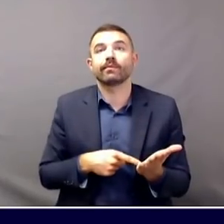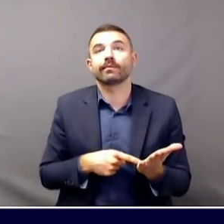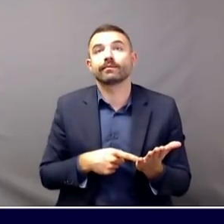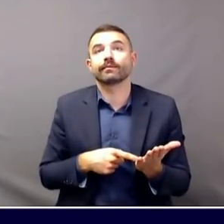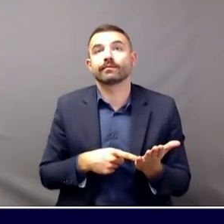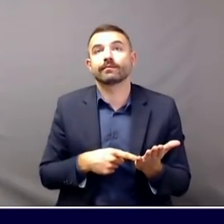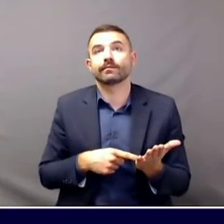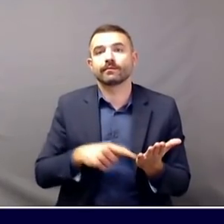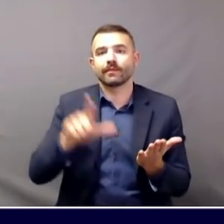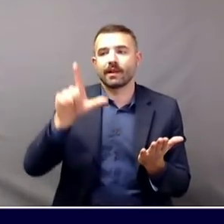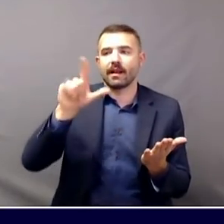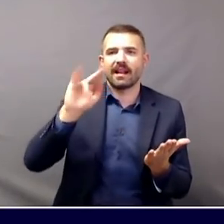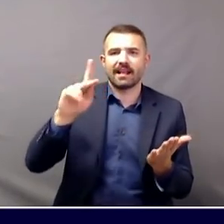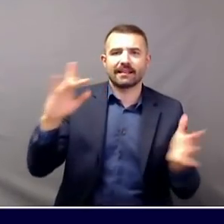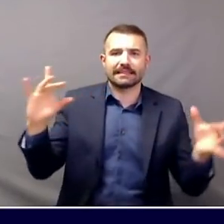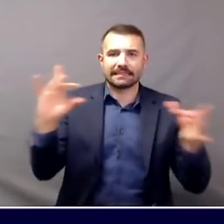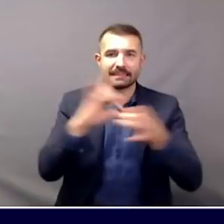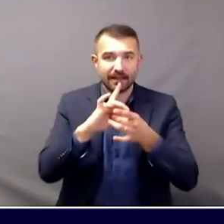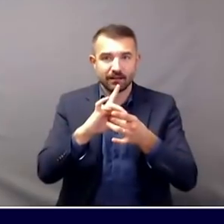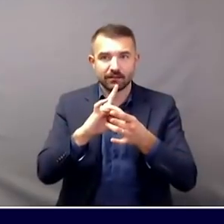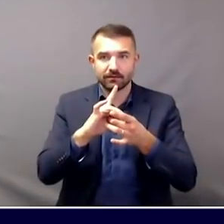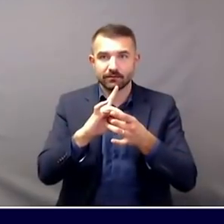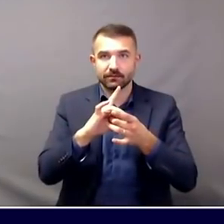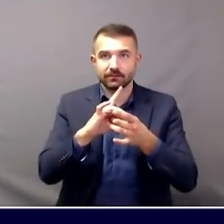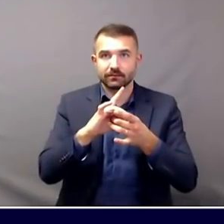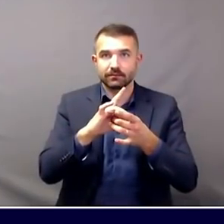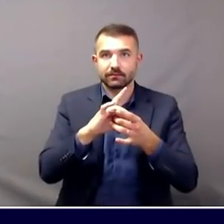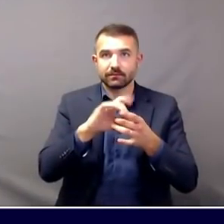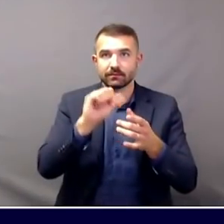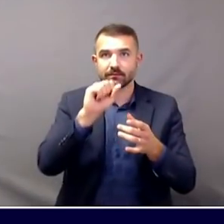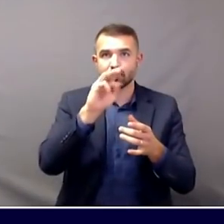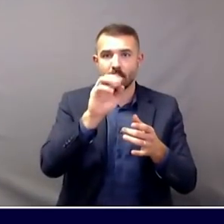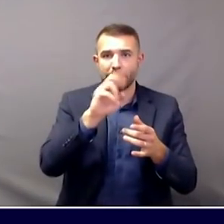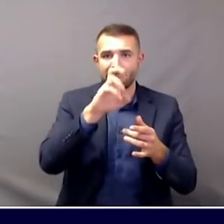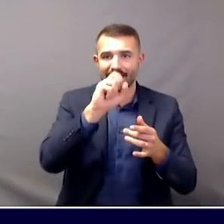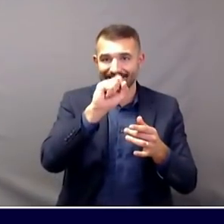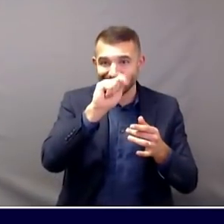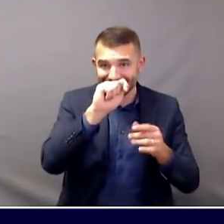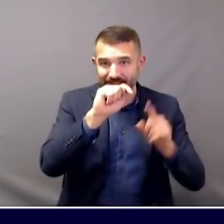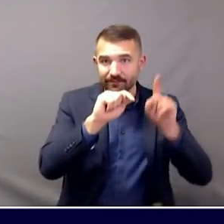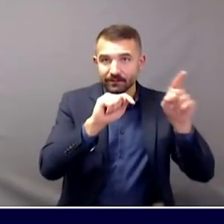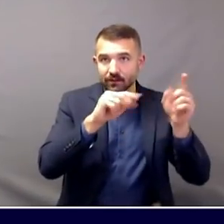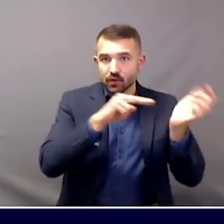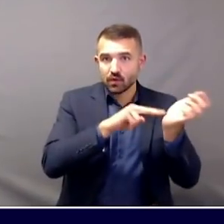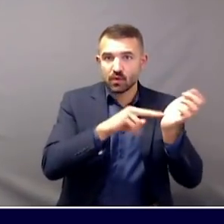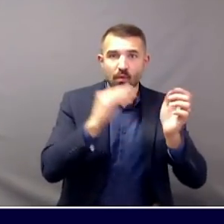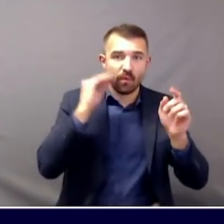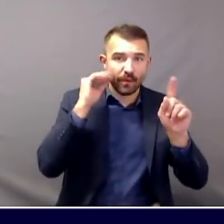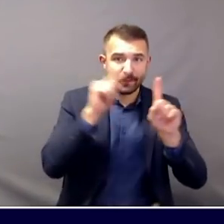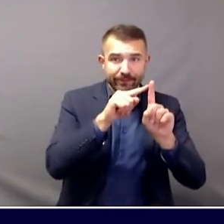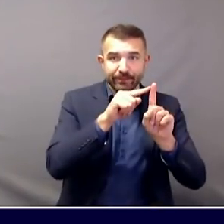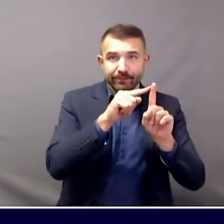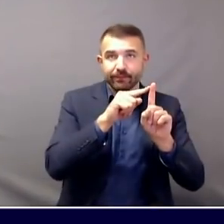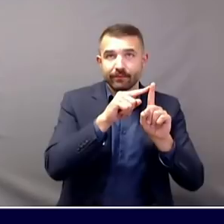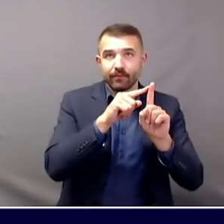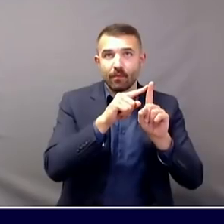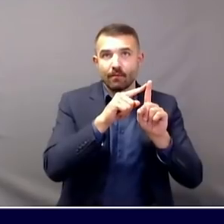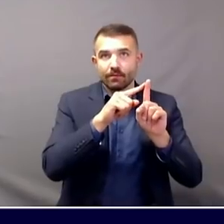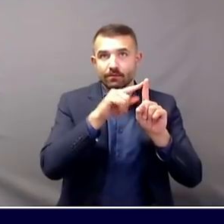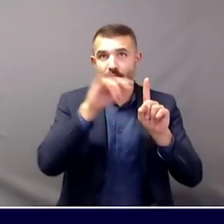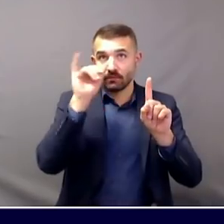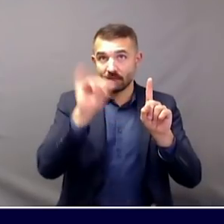the Somerset County nursing home that it was one of the guests of the event, according to